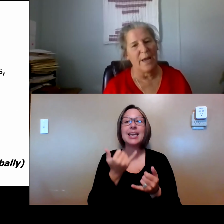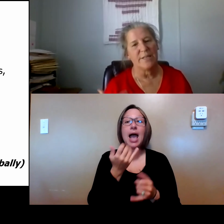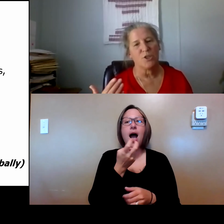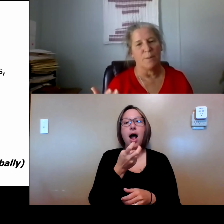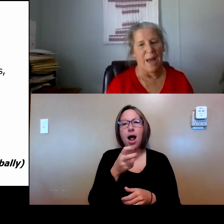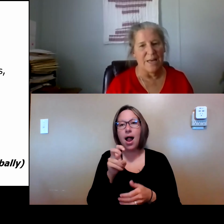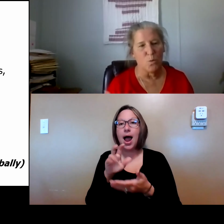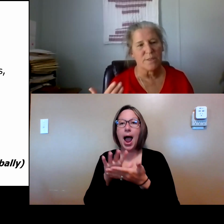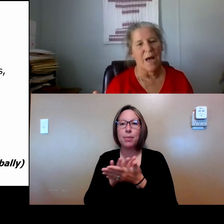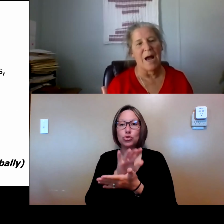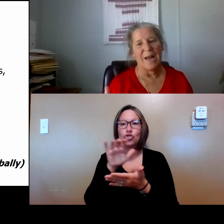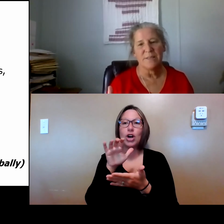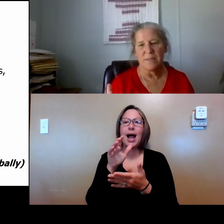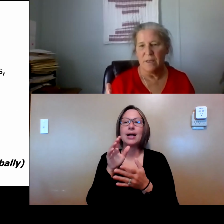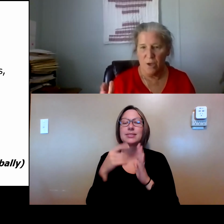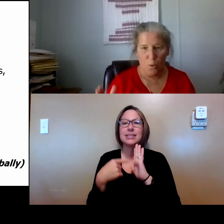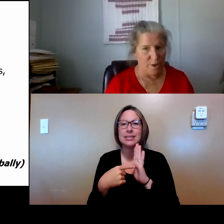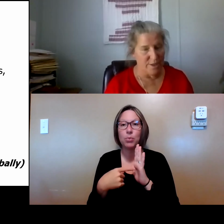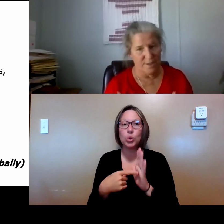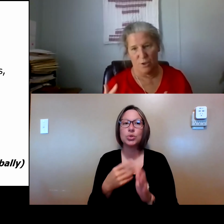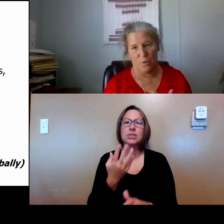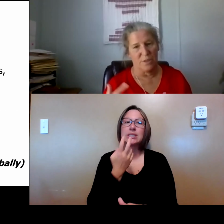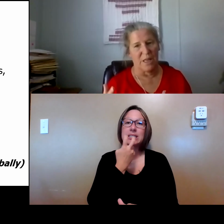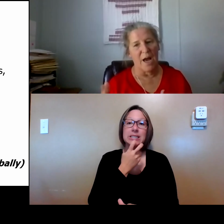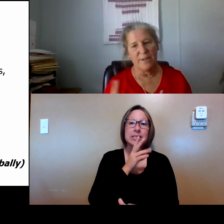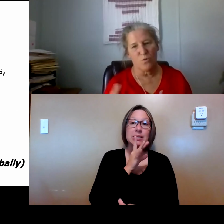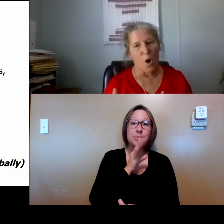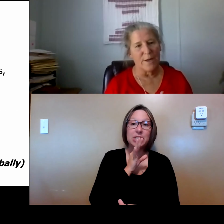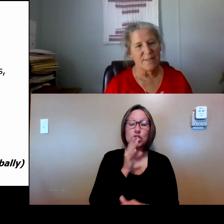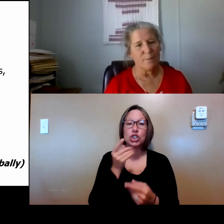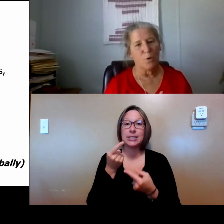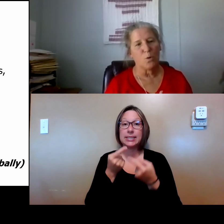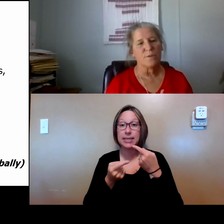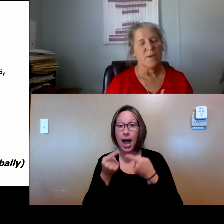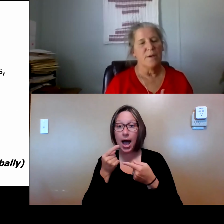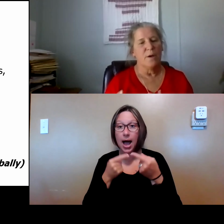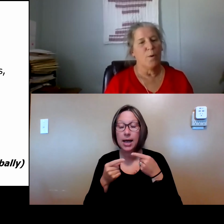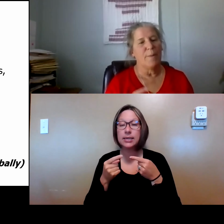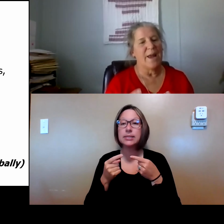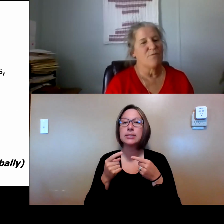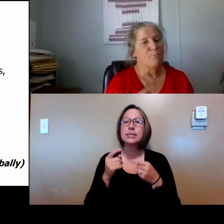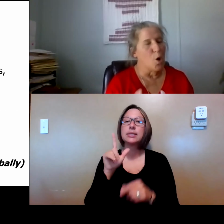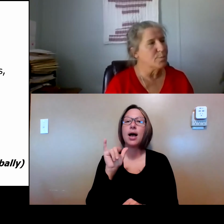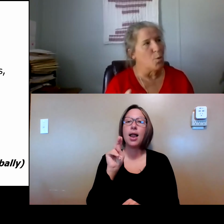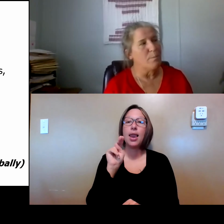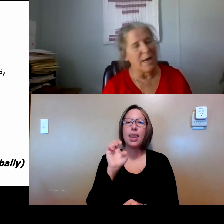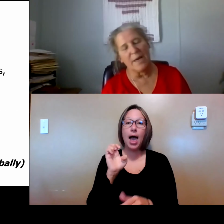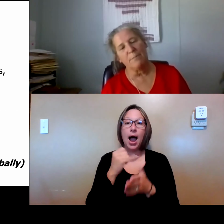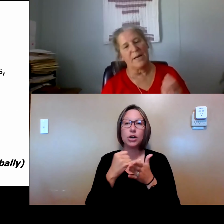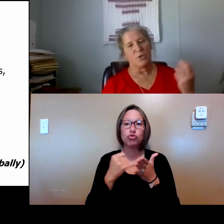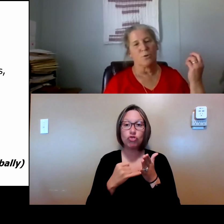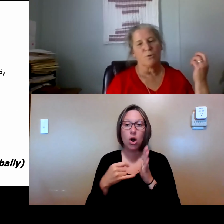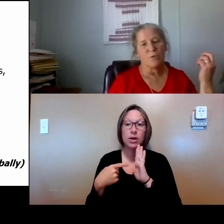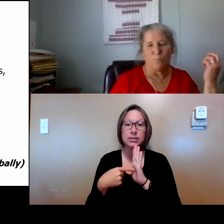as speech and manual signs. We're going to do those line drawing symbols. We may have multiple